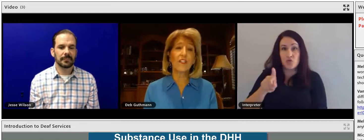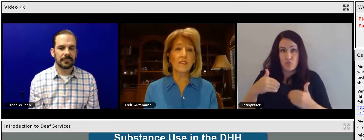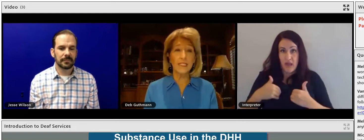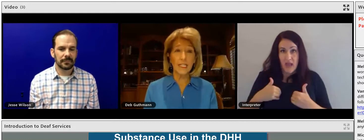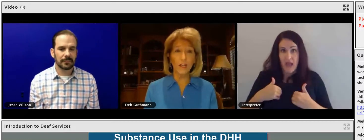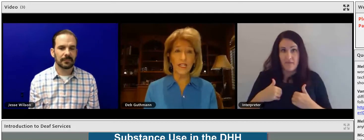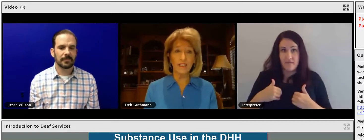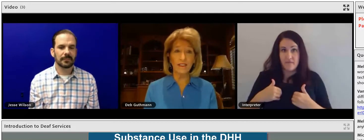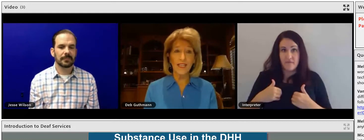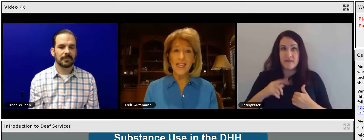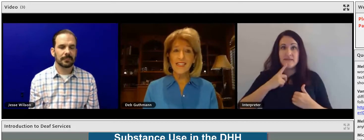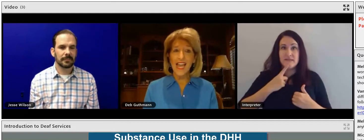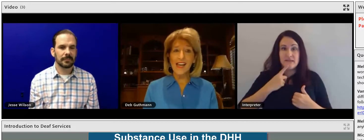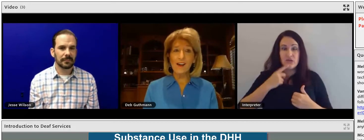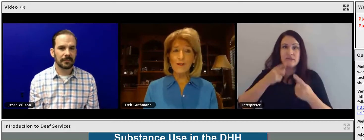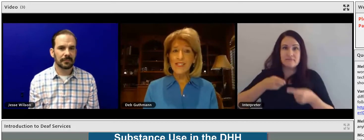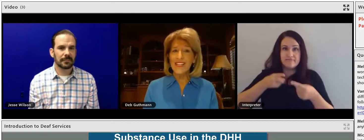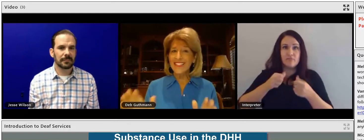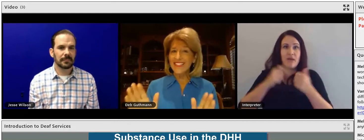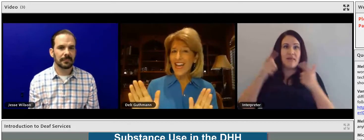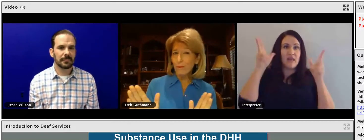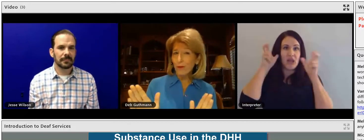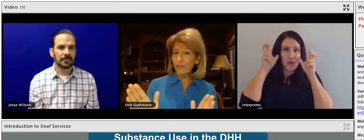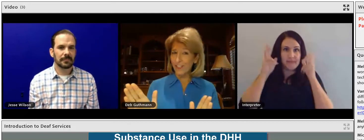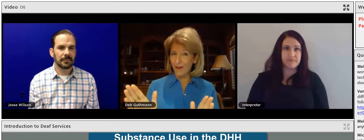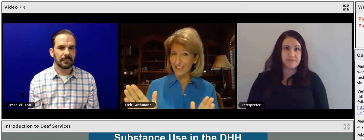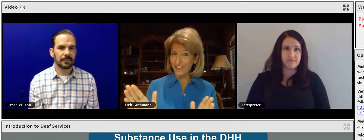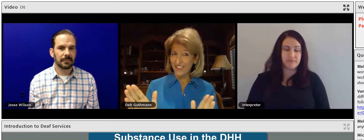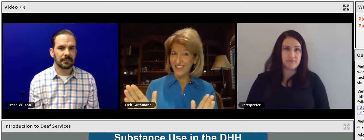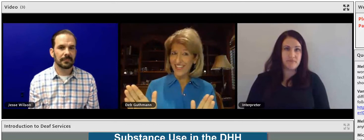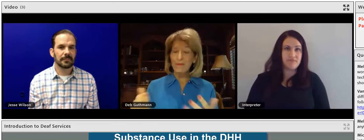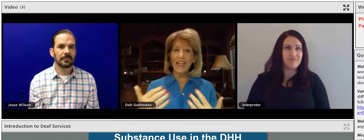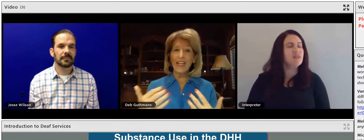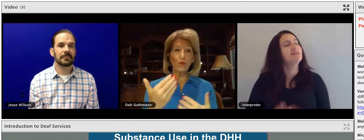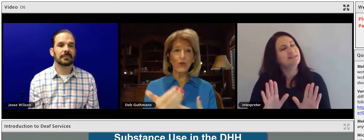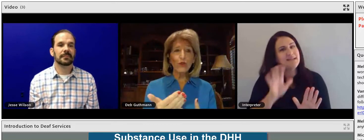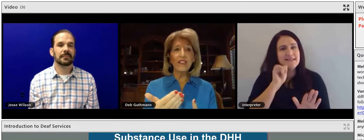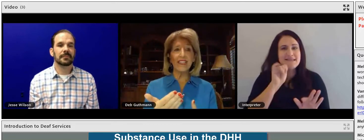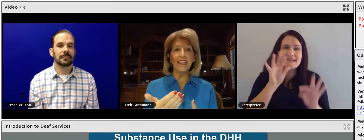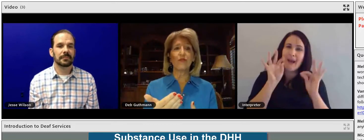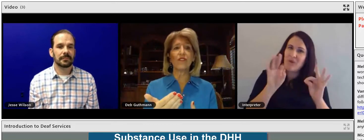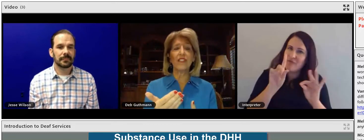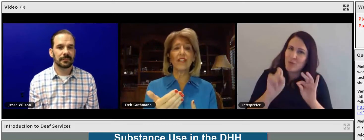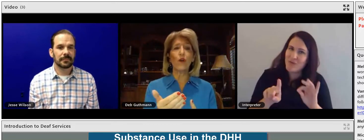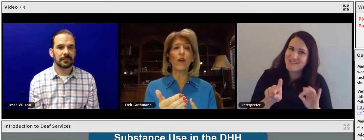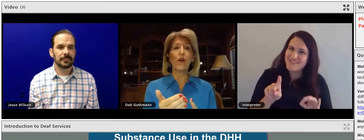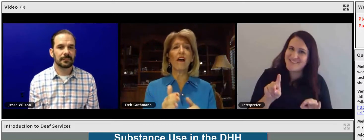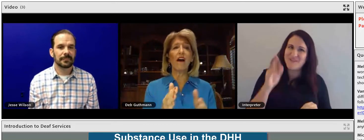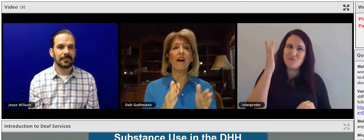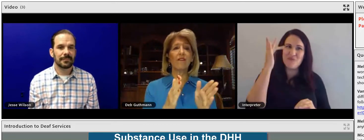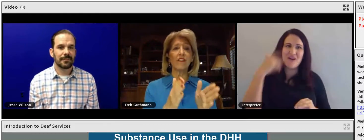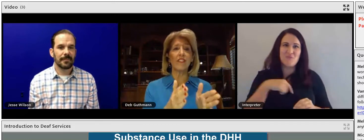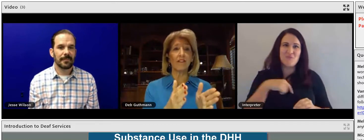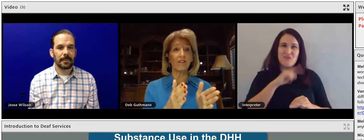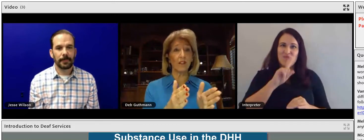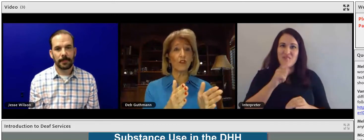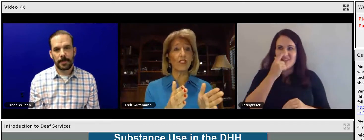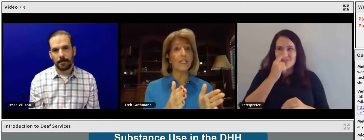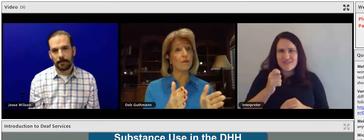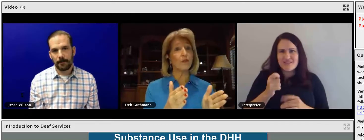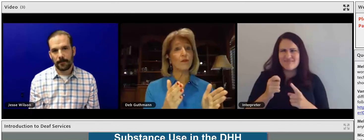have serious difficulty hearing? Now, it's not a perfect question, because we're really interested in